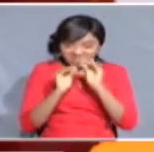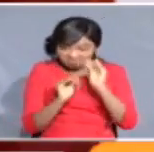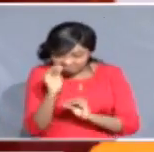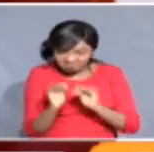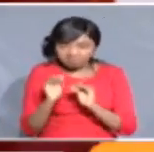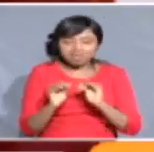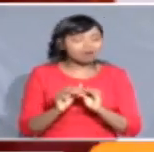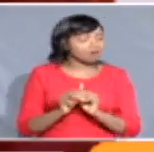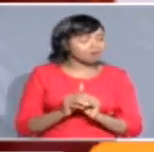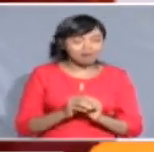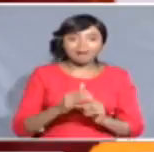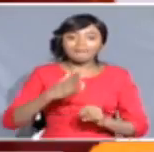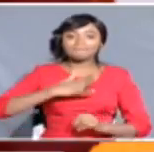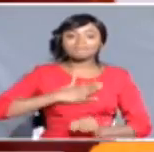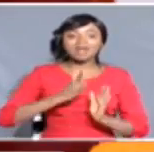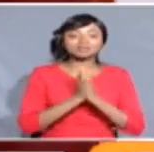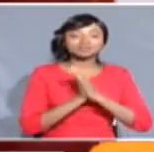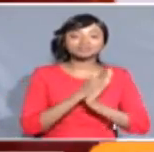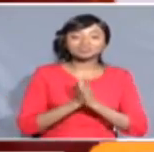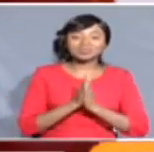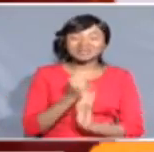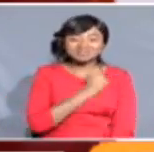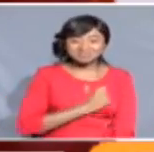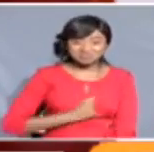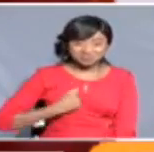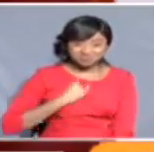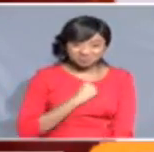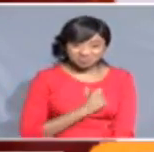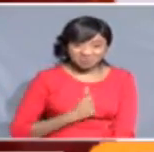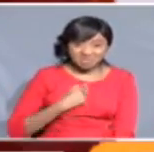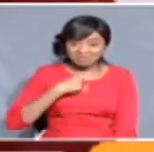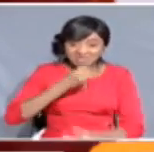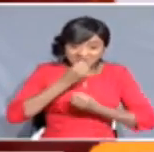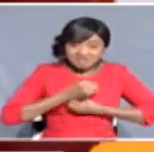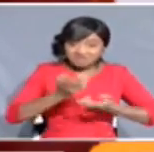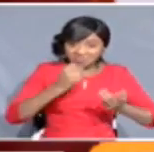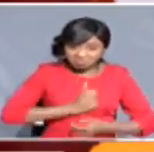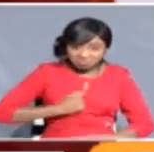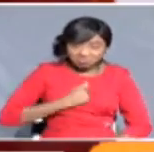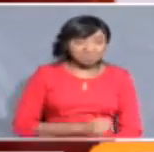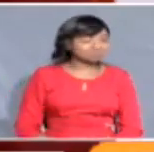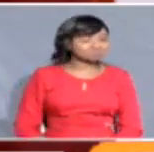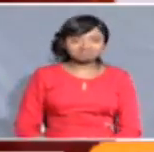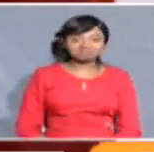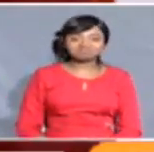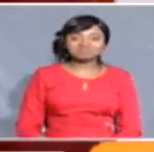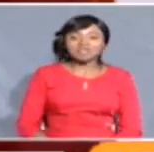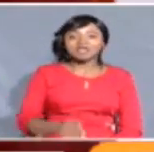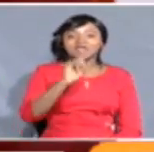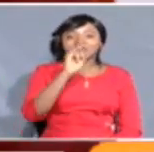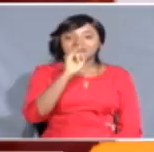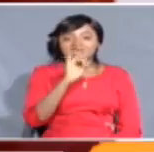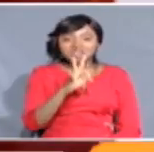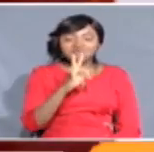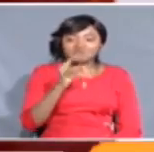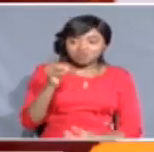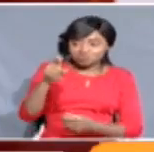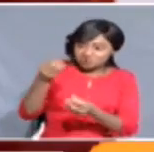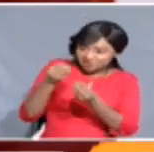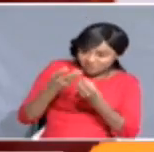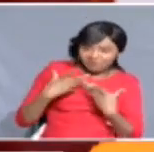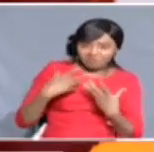narrative. And my narrative is never an apologetic narrative. If you tell me that I undress, I'll tell you I undressed 10 times, so